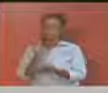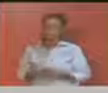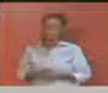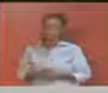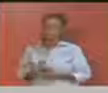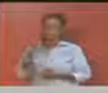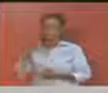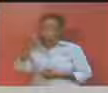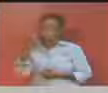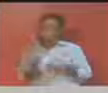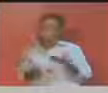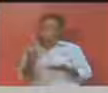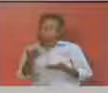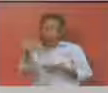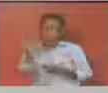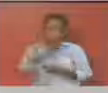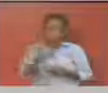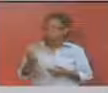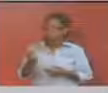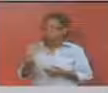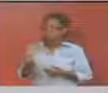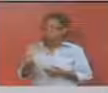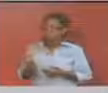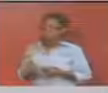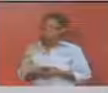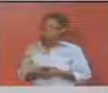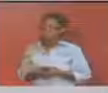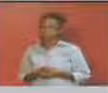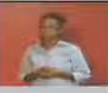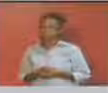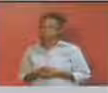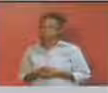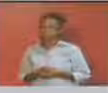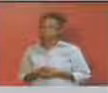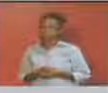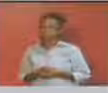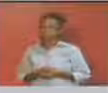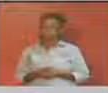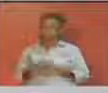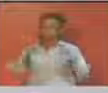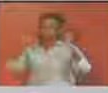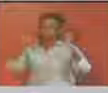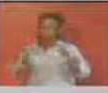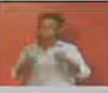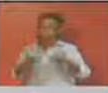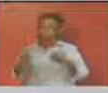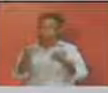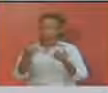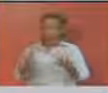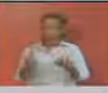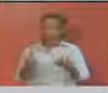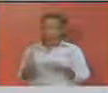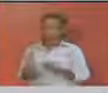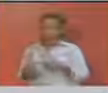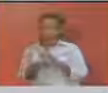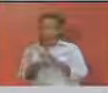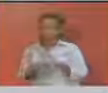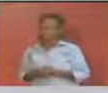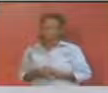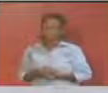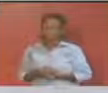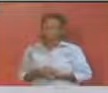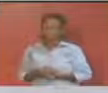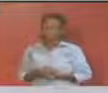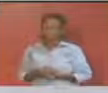are required. Let me just expand on what the CMO has said, because I don't want the population to get the impression, as I have